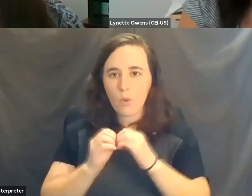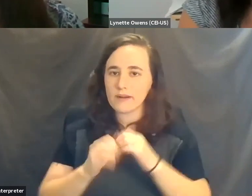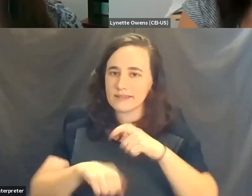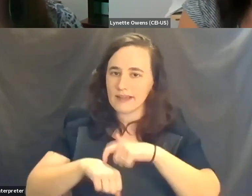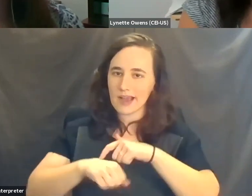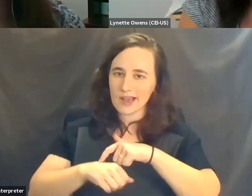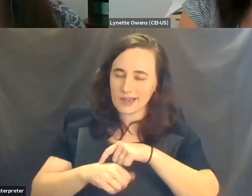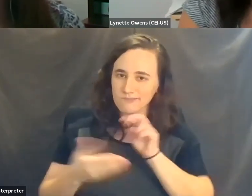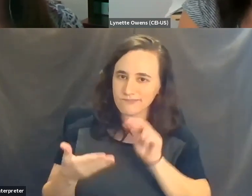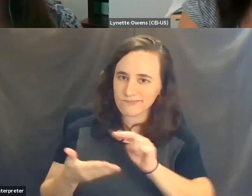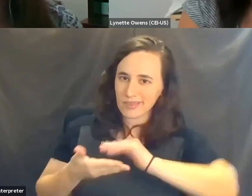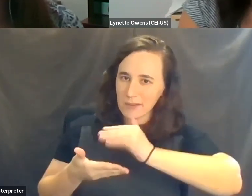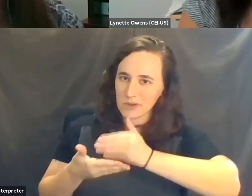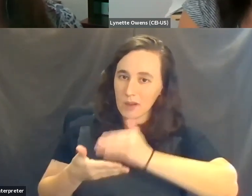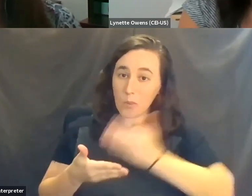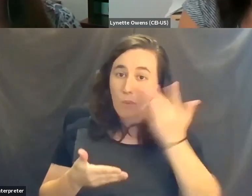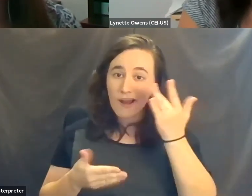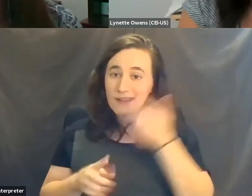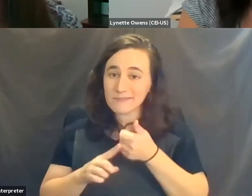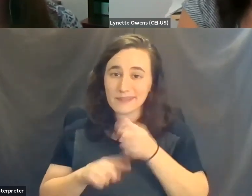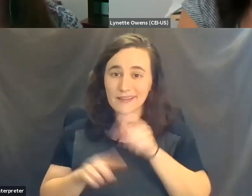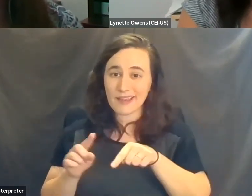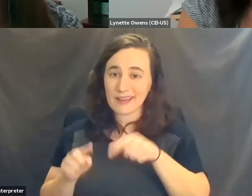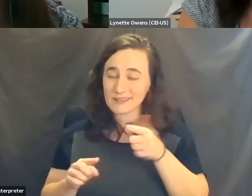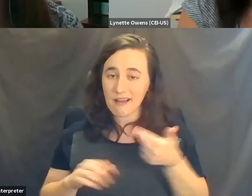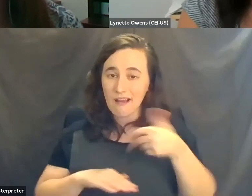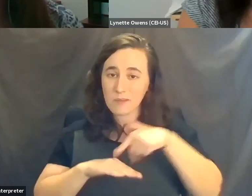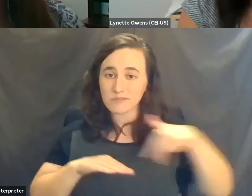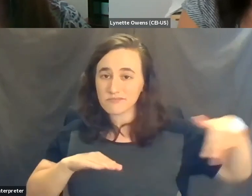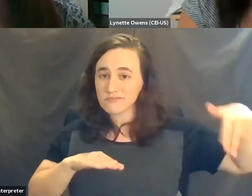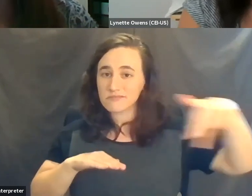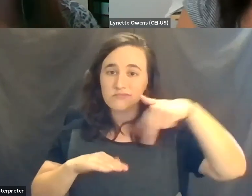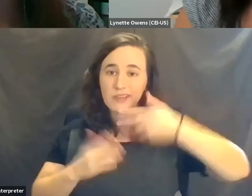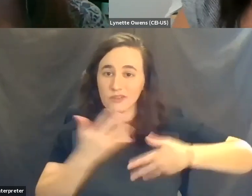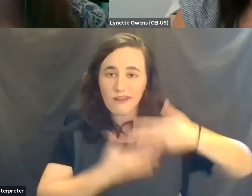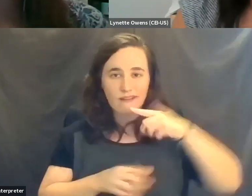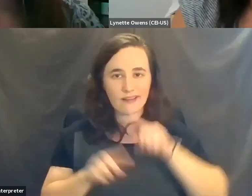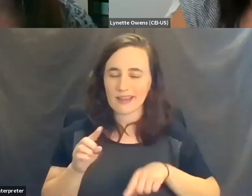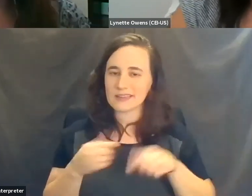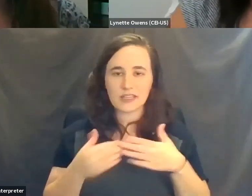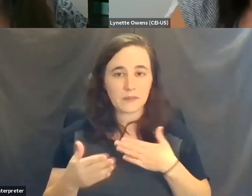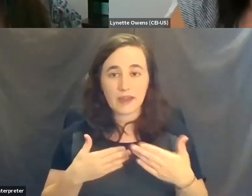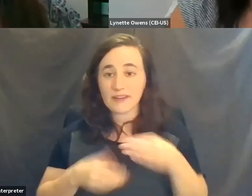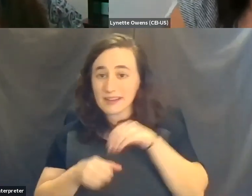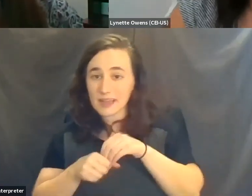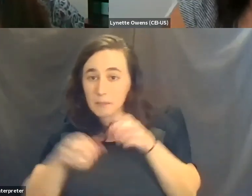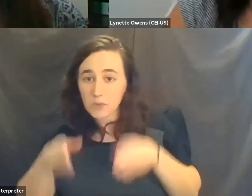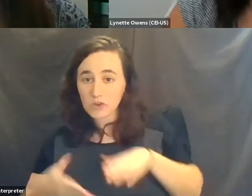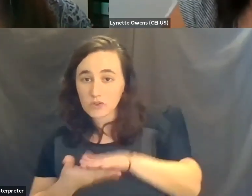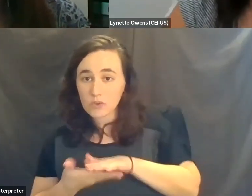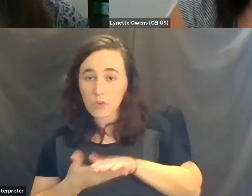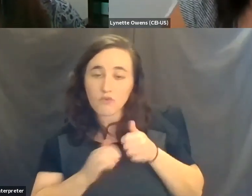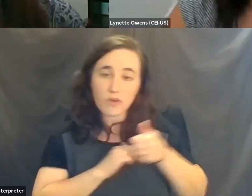what the scenario is, your model, it's going to be more screen time this year. So it's just something. Okay. Yeah.